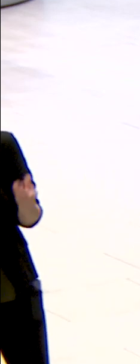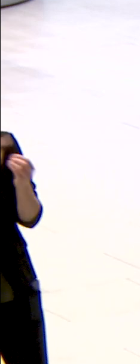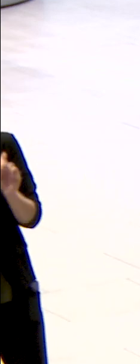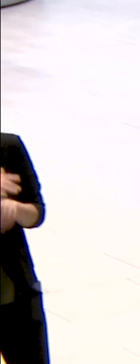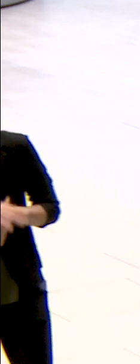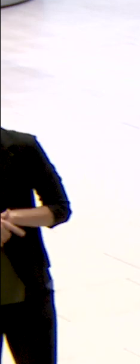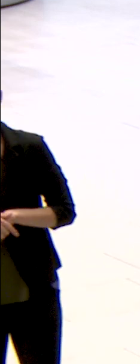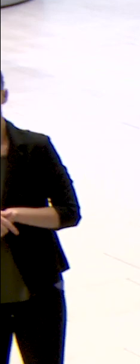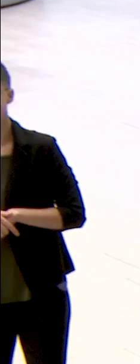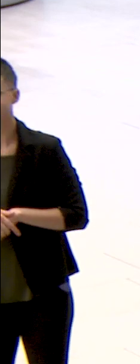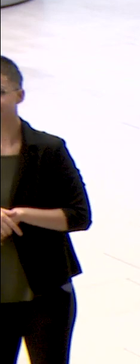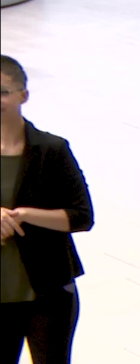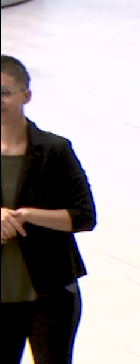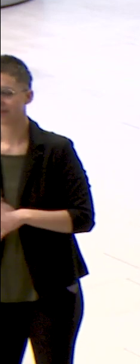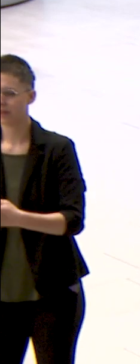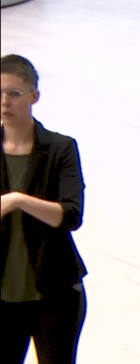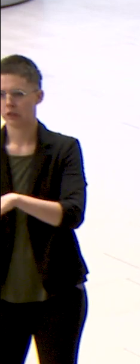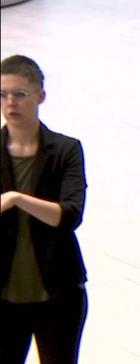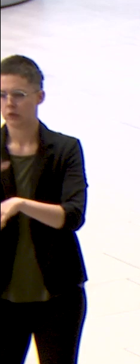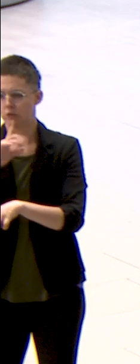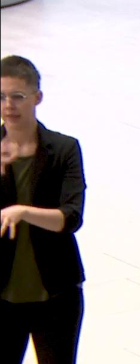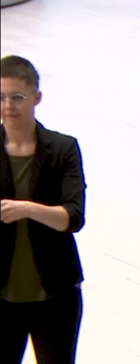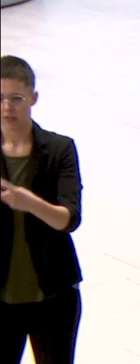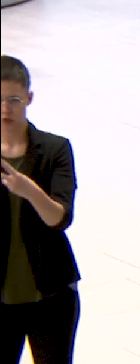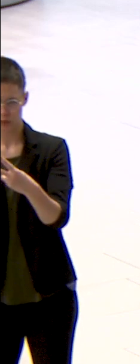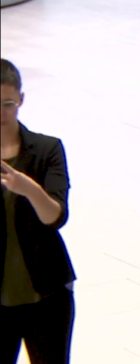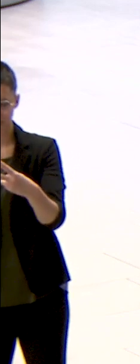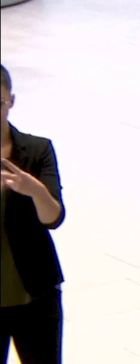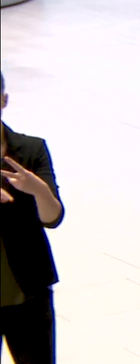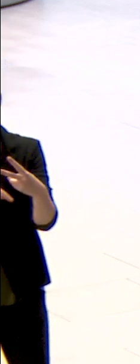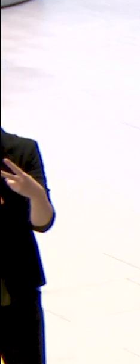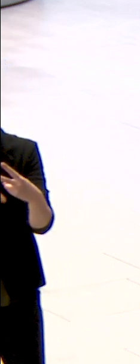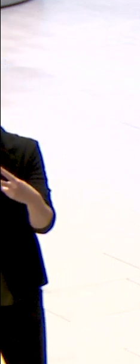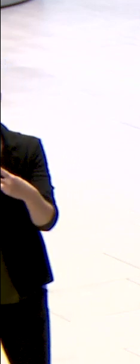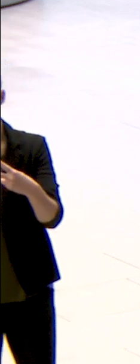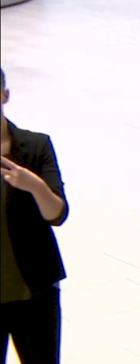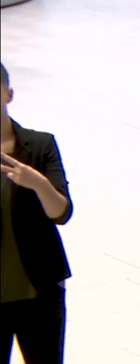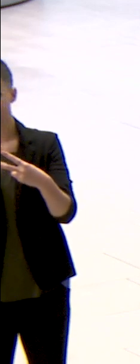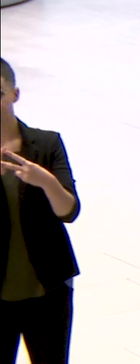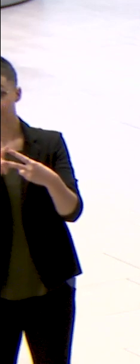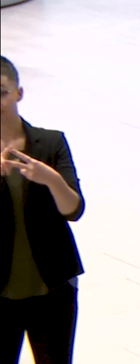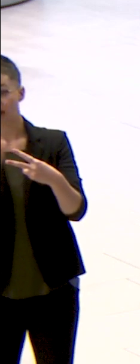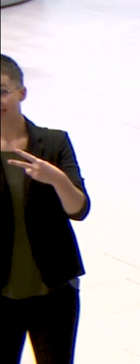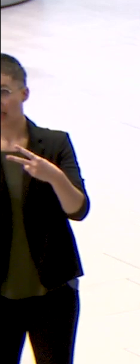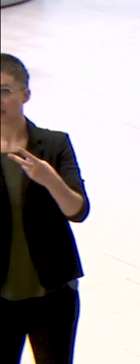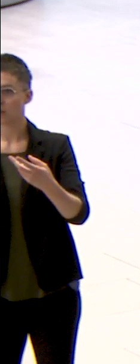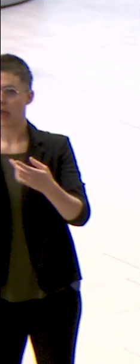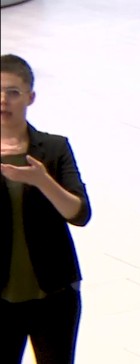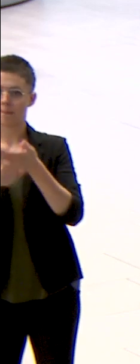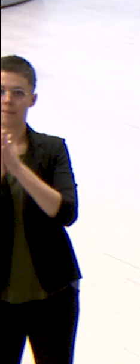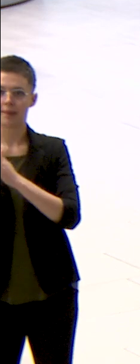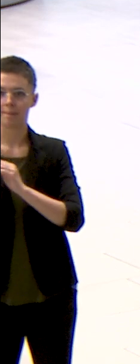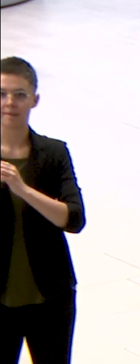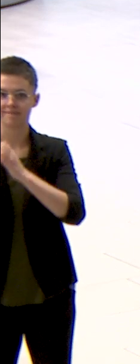We did. So I want to tap this real quick. So two quick points. One is that's what actually I became a founder